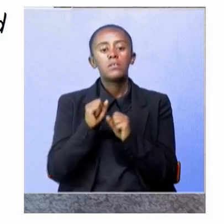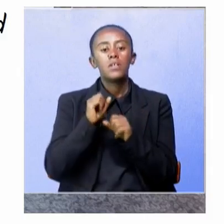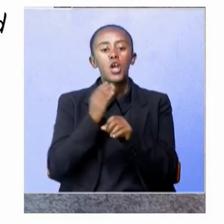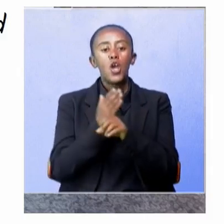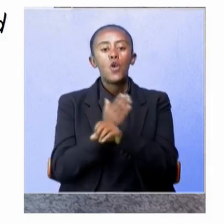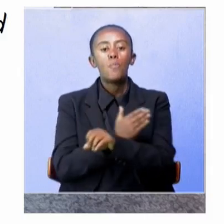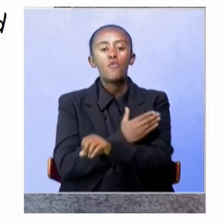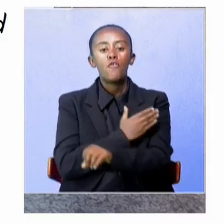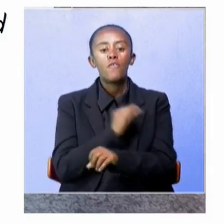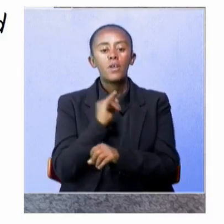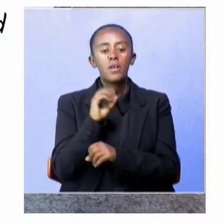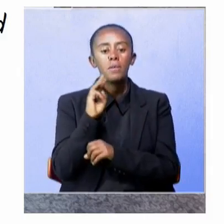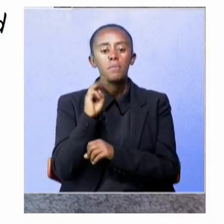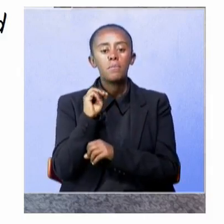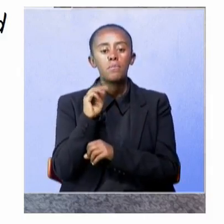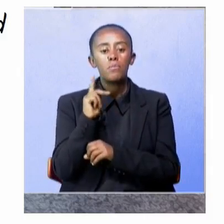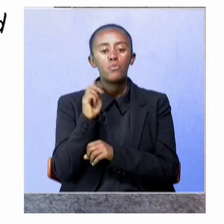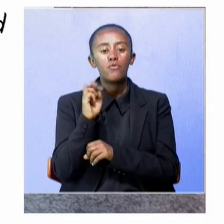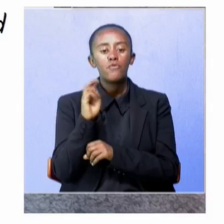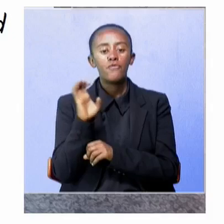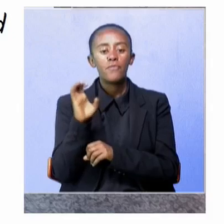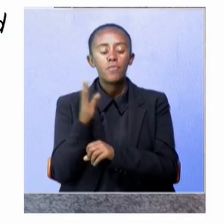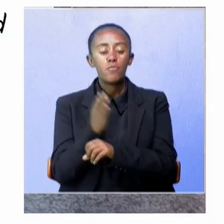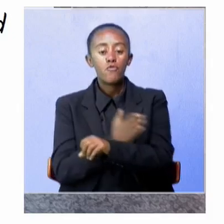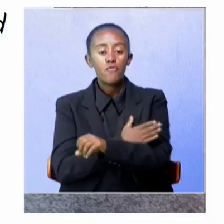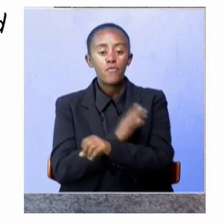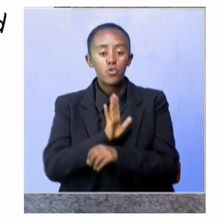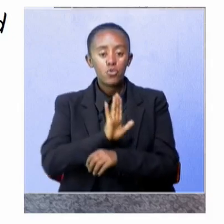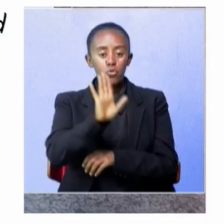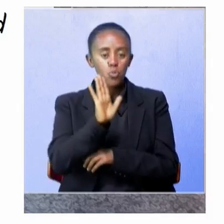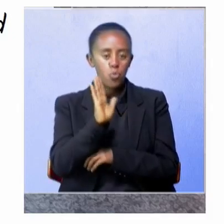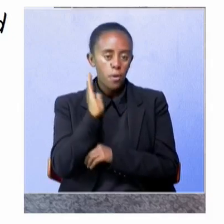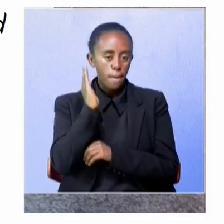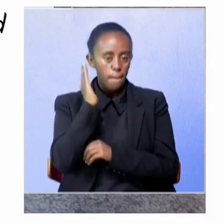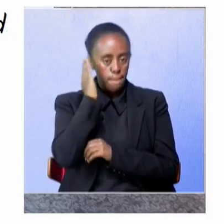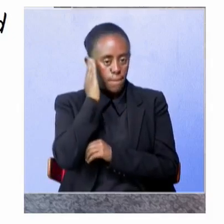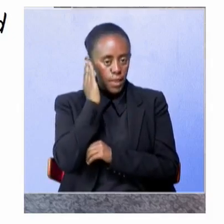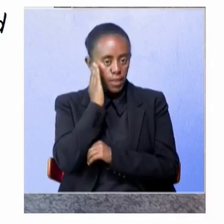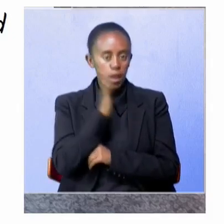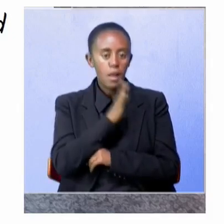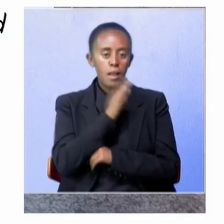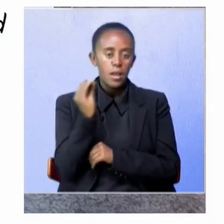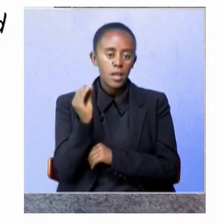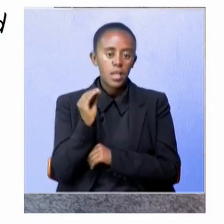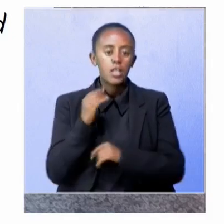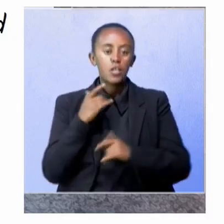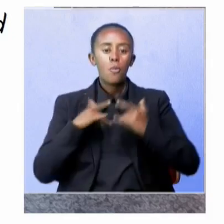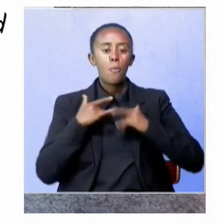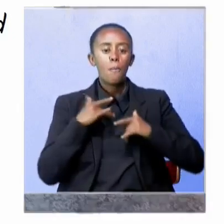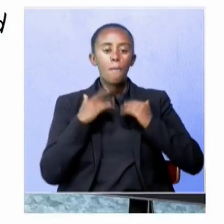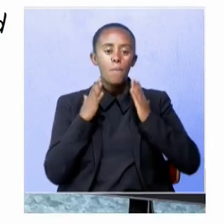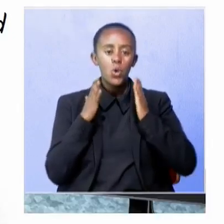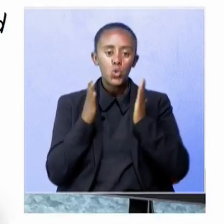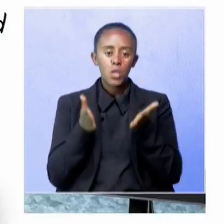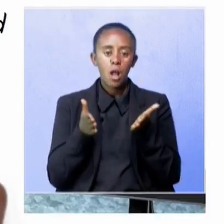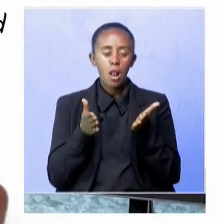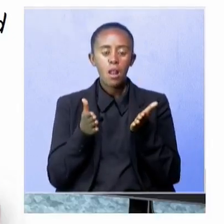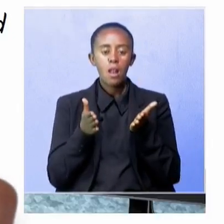improve your mental and emotional